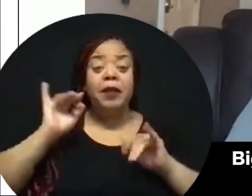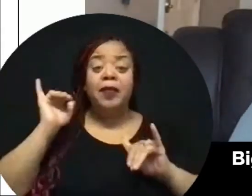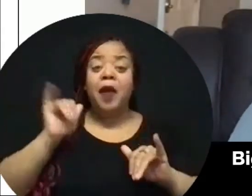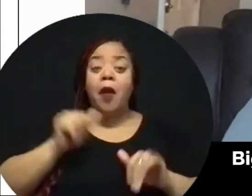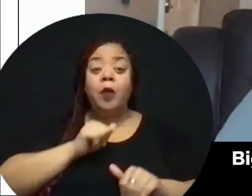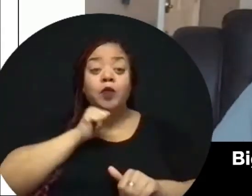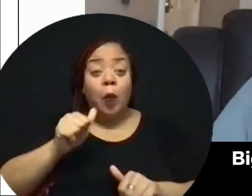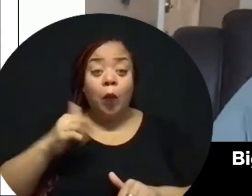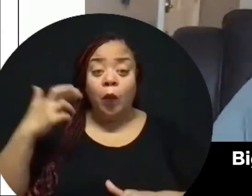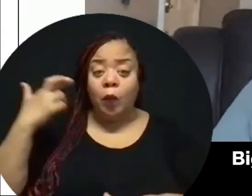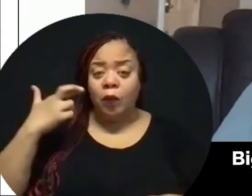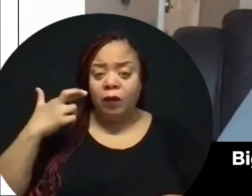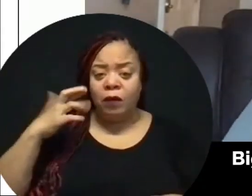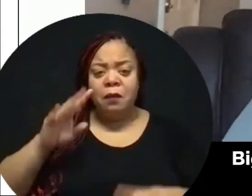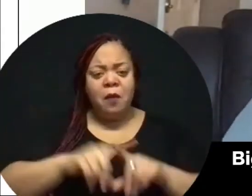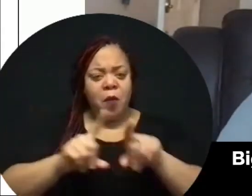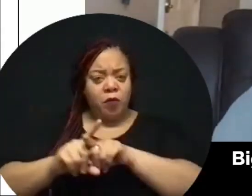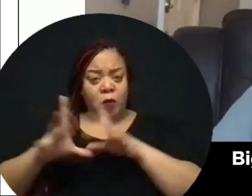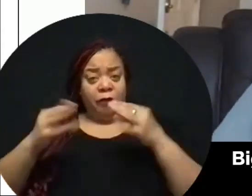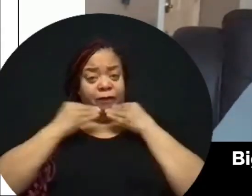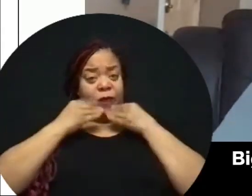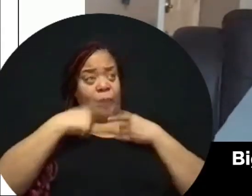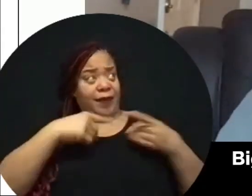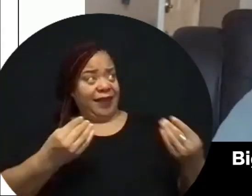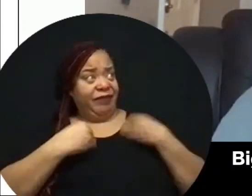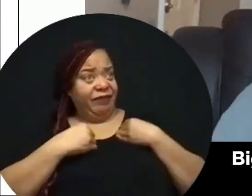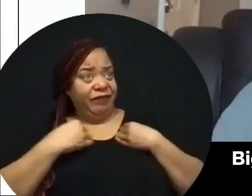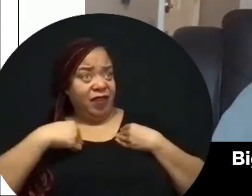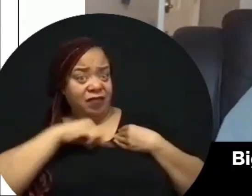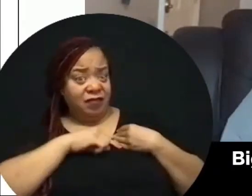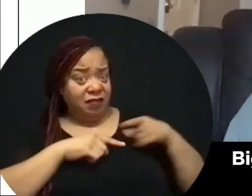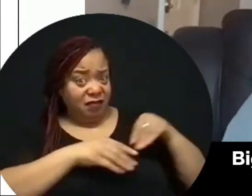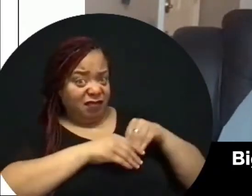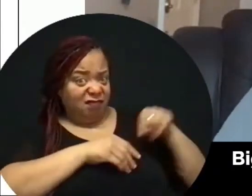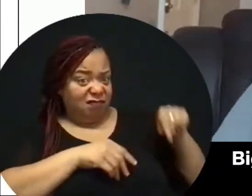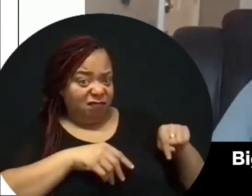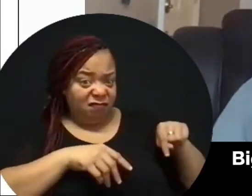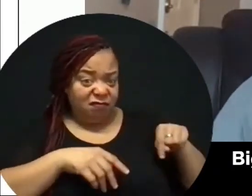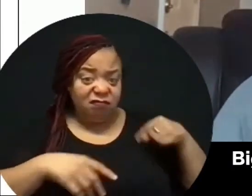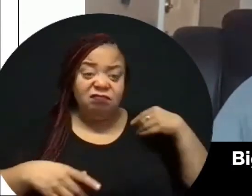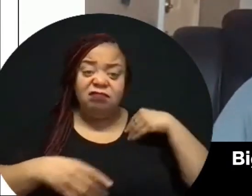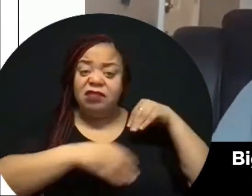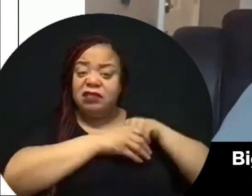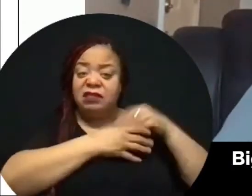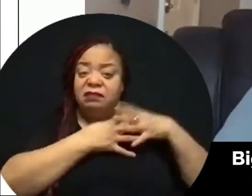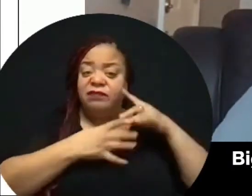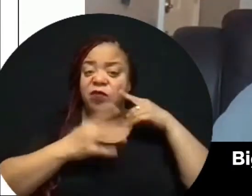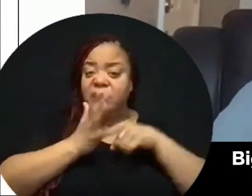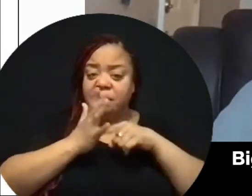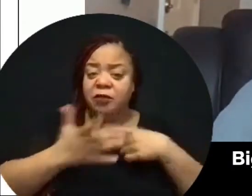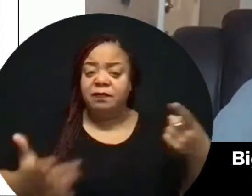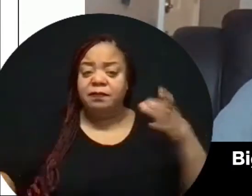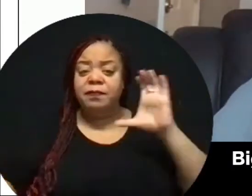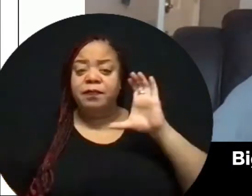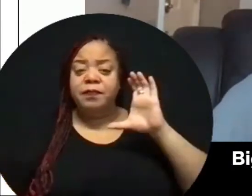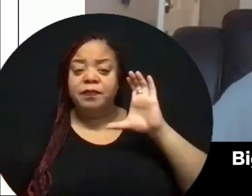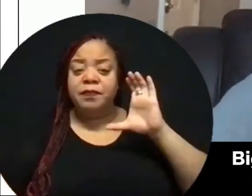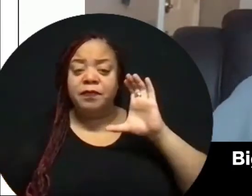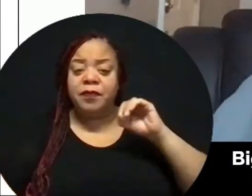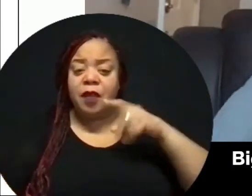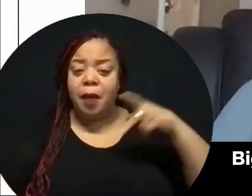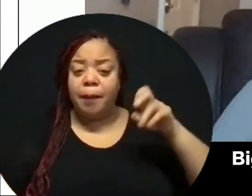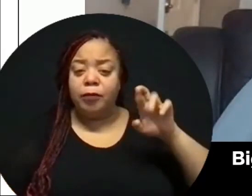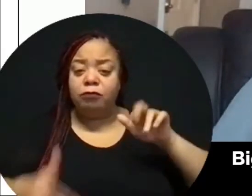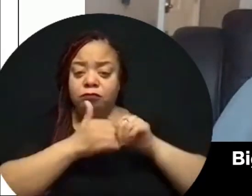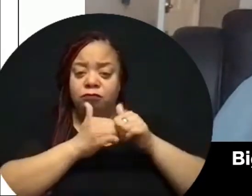I didn't even find that out until I joined FTP. I didn't know that that was something happening. And there was actually somebody that we built with that was incarcerated